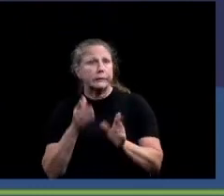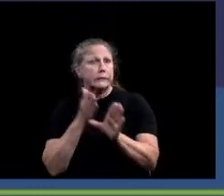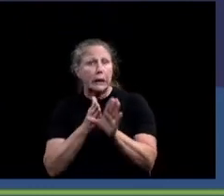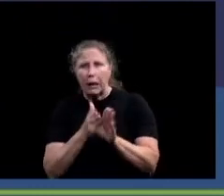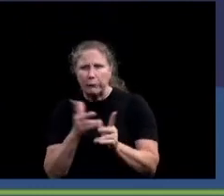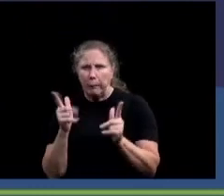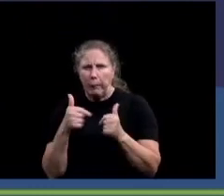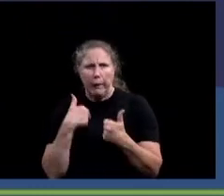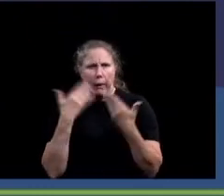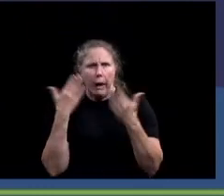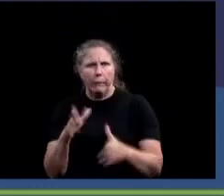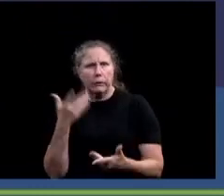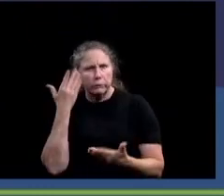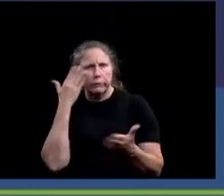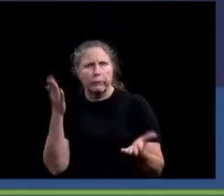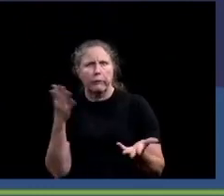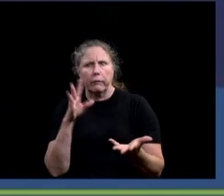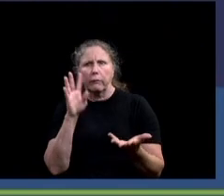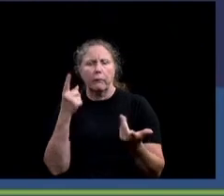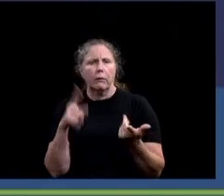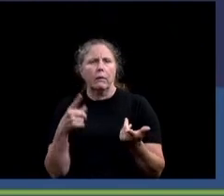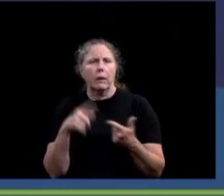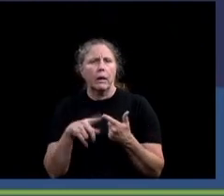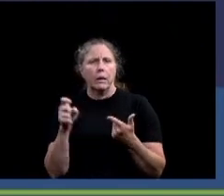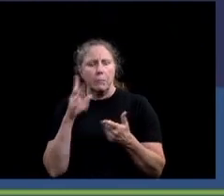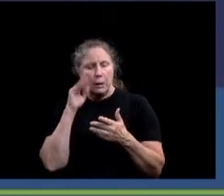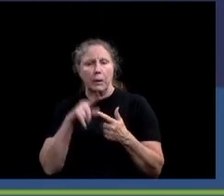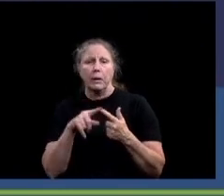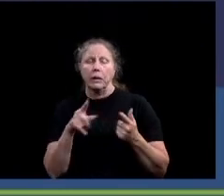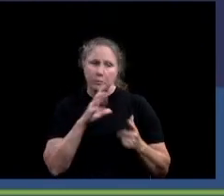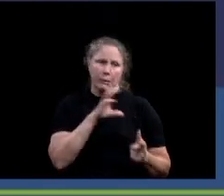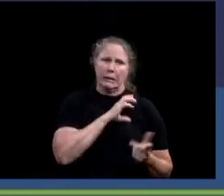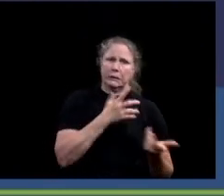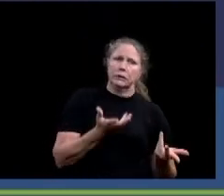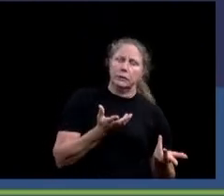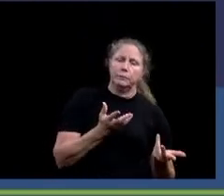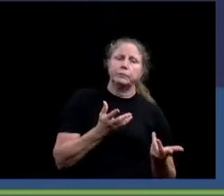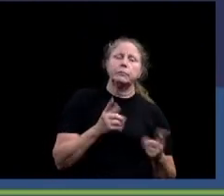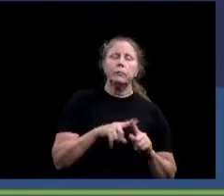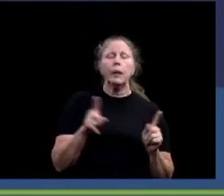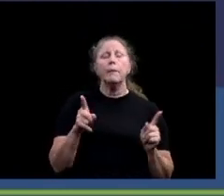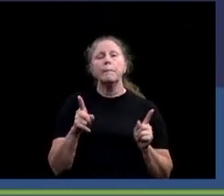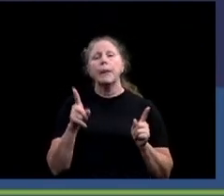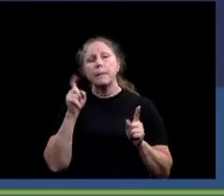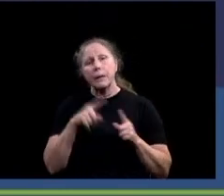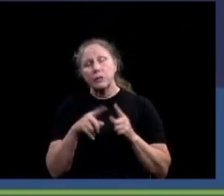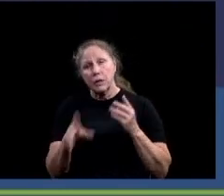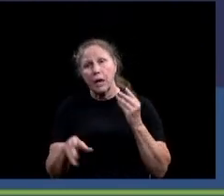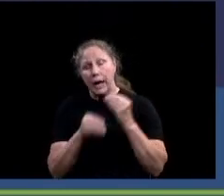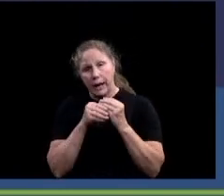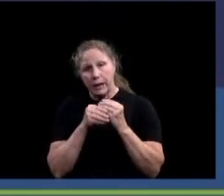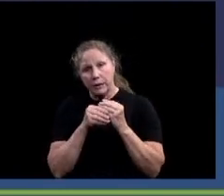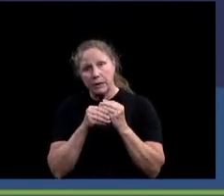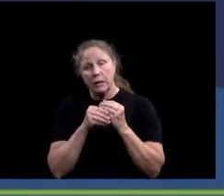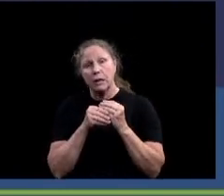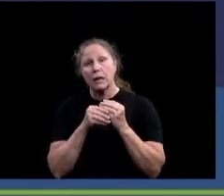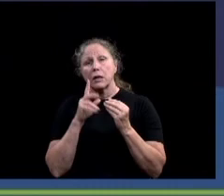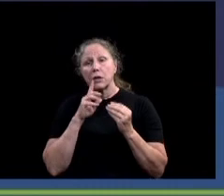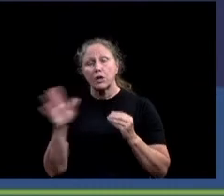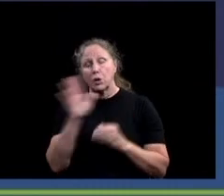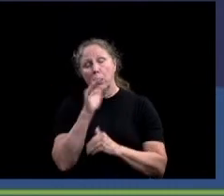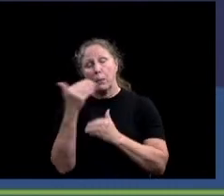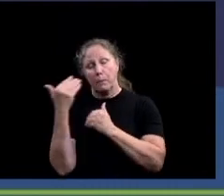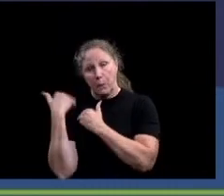be. But it's a level that has to add to a burden that you have to bear in your job and responsibility. So